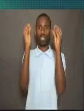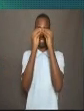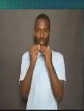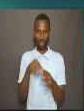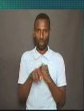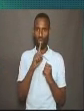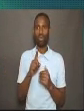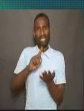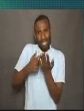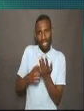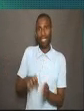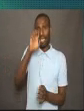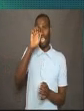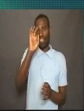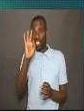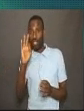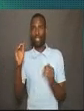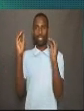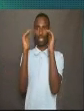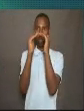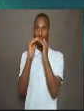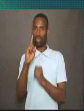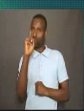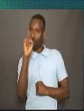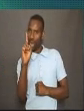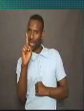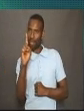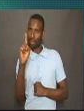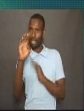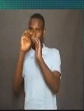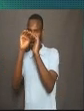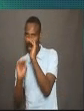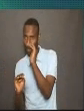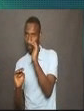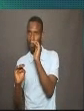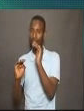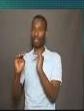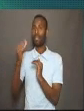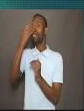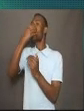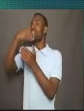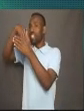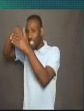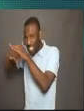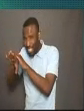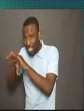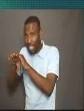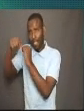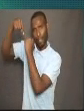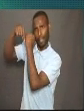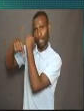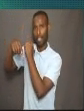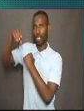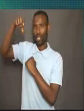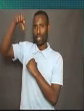So, efficiency is equal to 1 minus heat entering the sink